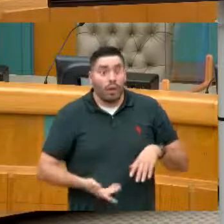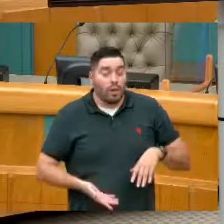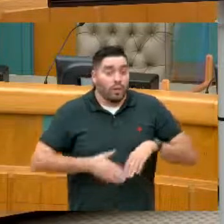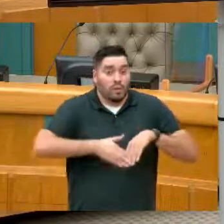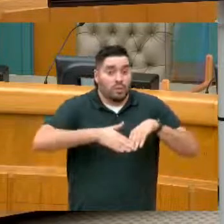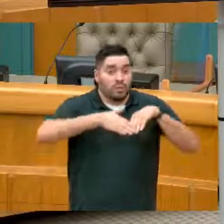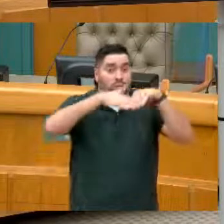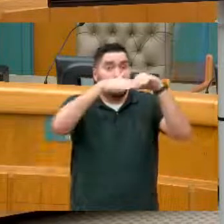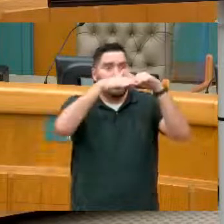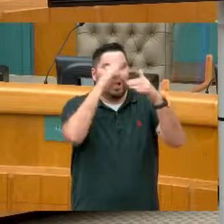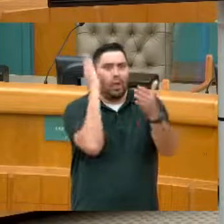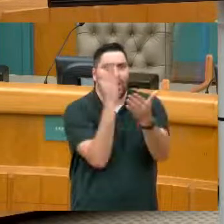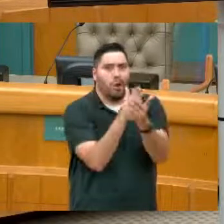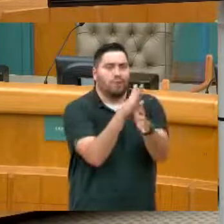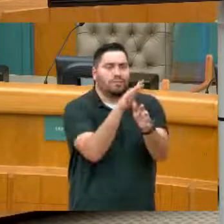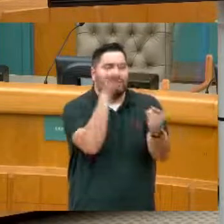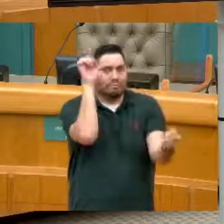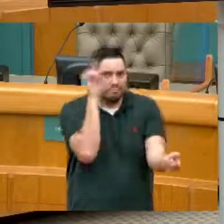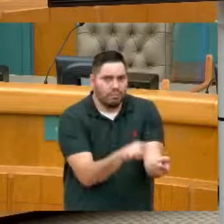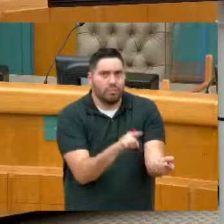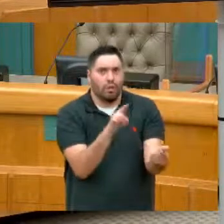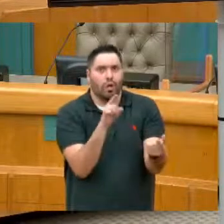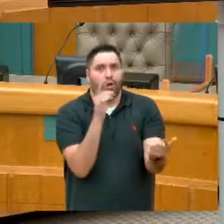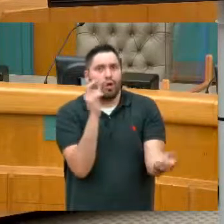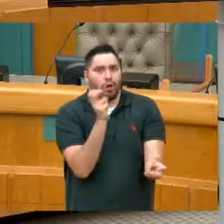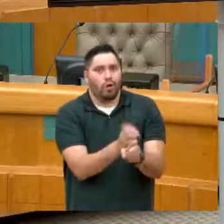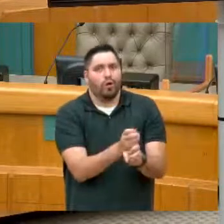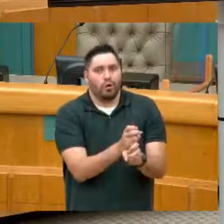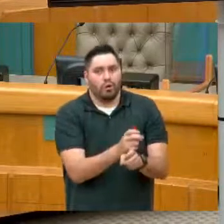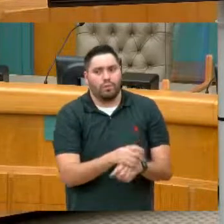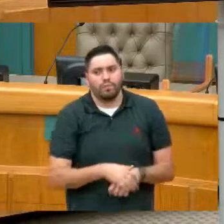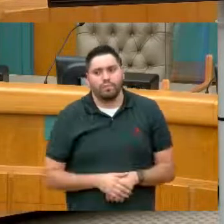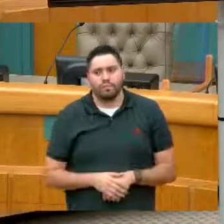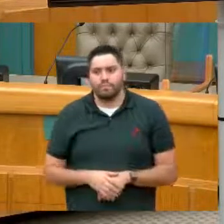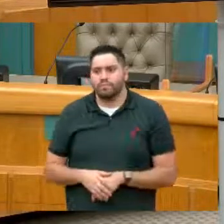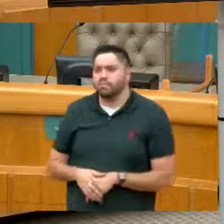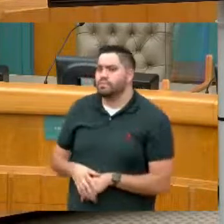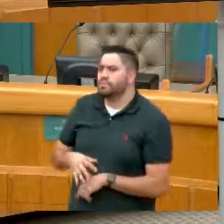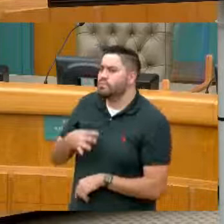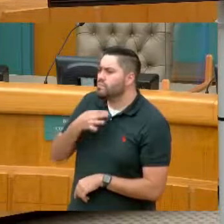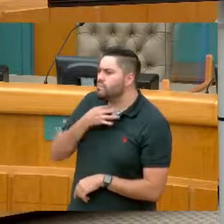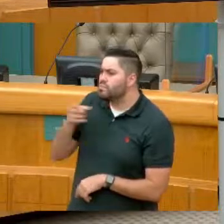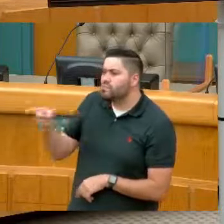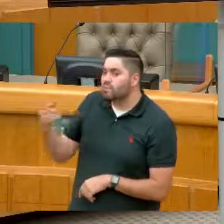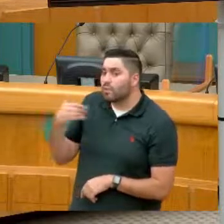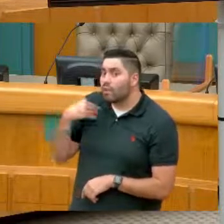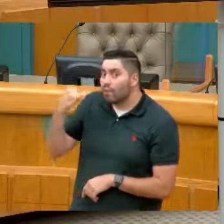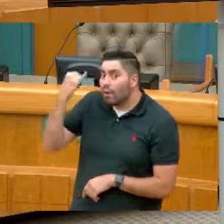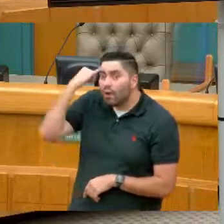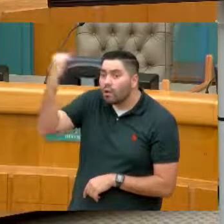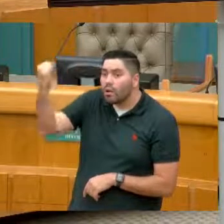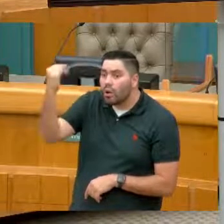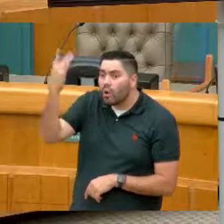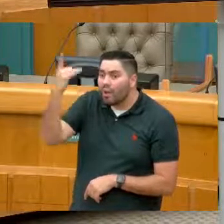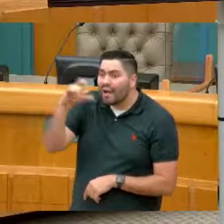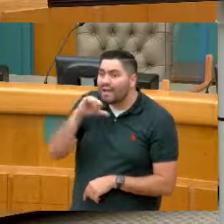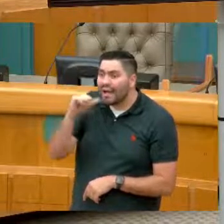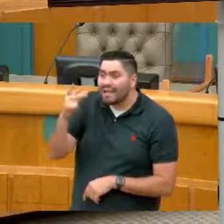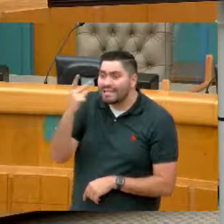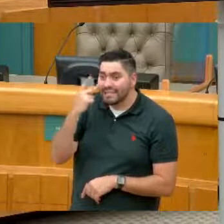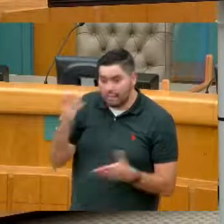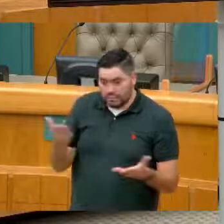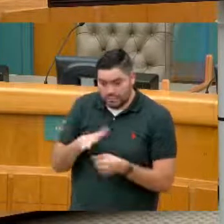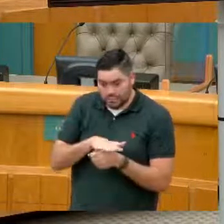is here, COVID's in the community, it hasn't disappeared, it's there in Northwest Texas. It's very easy for it to take off